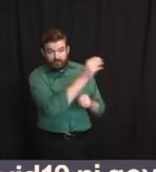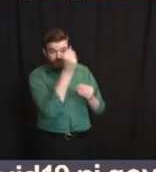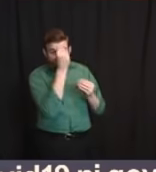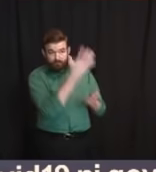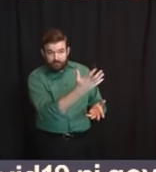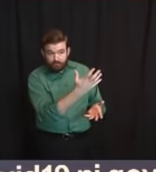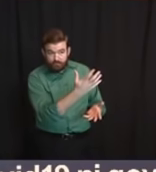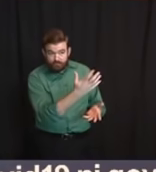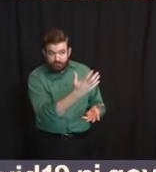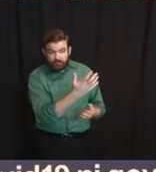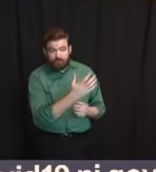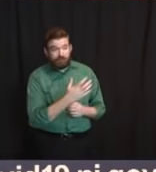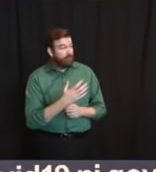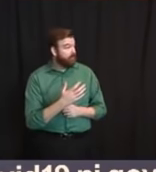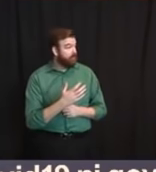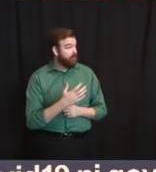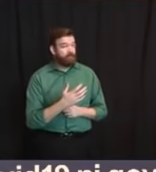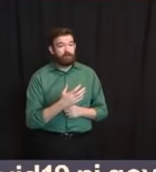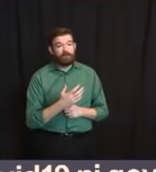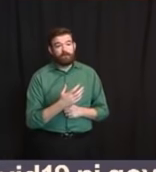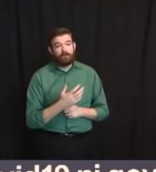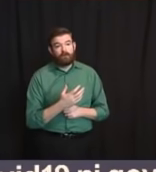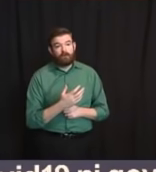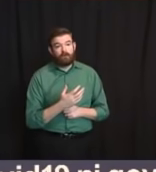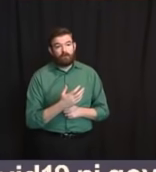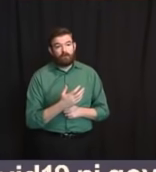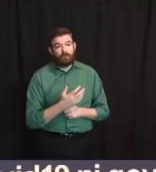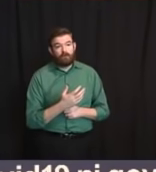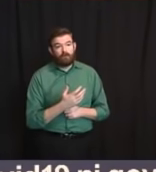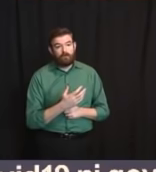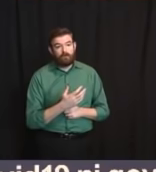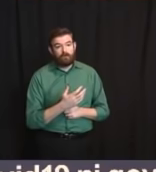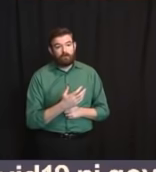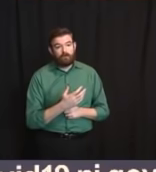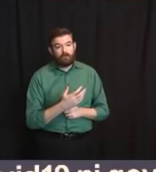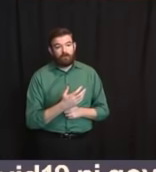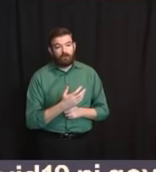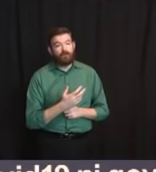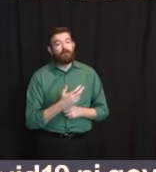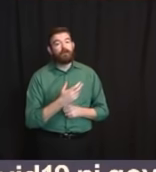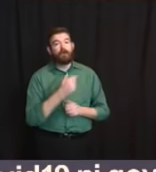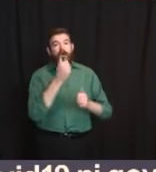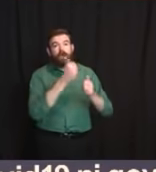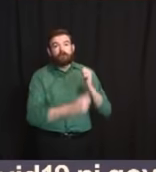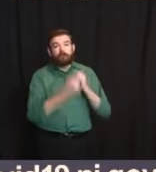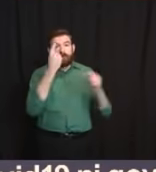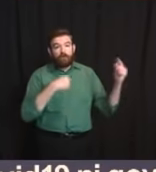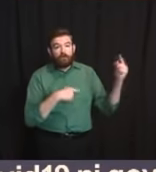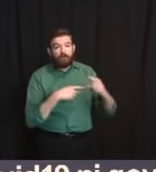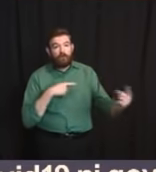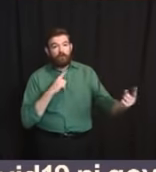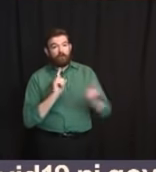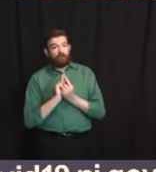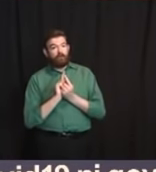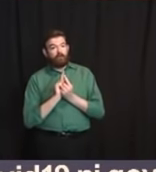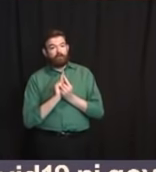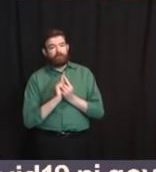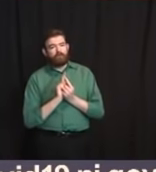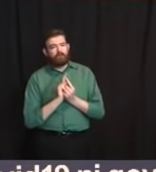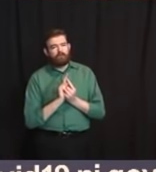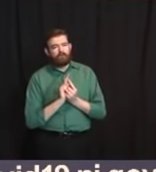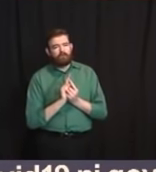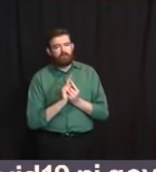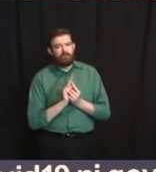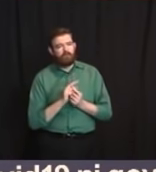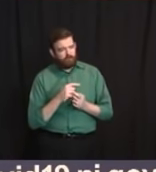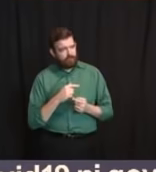shows up with a placard is going to, but if he's still here, we'll do that. But the fact of the matter is the statements,